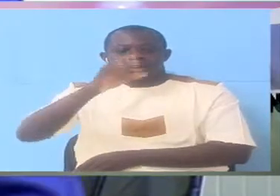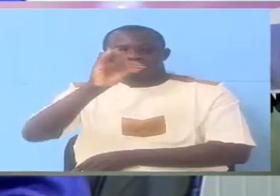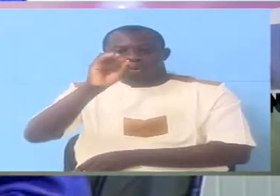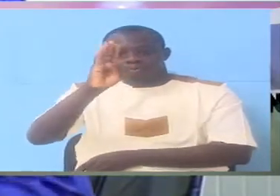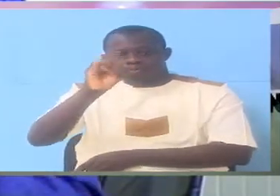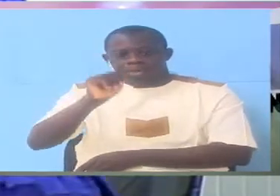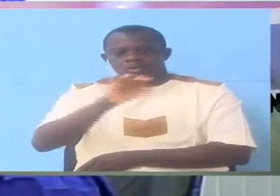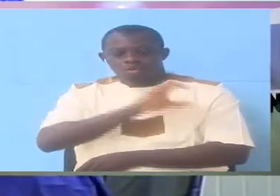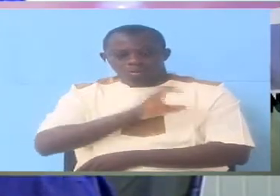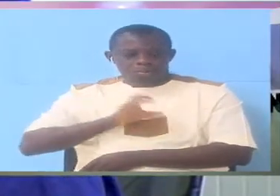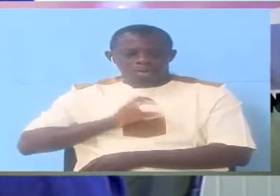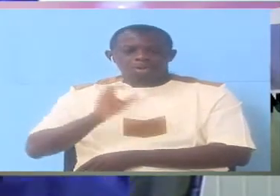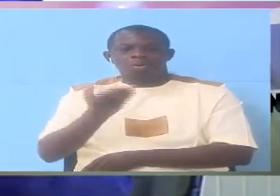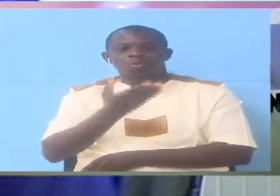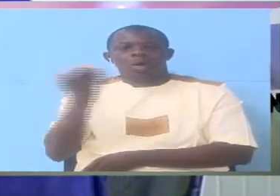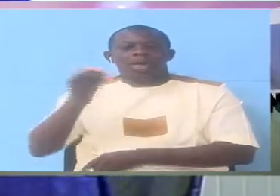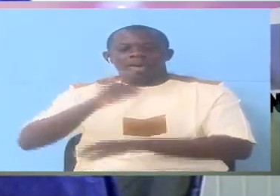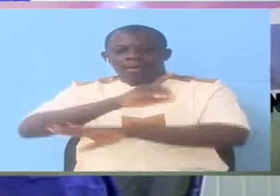Fangfang. No,